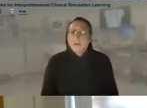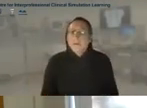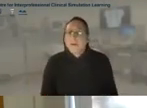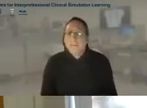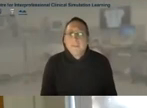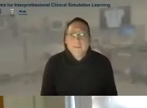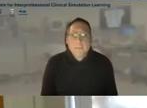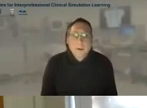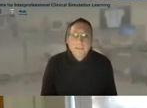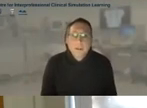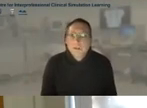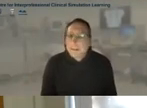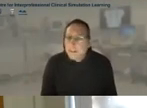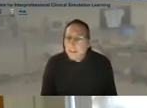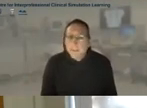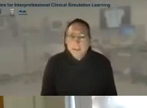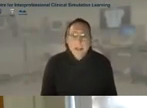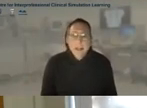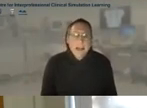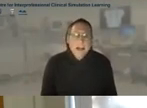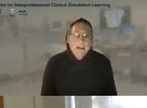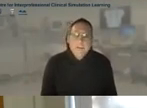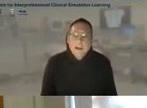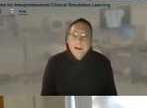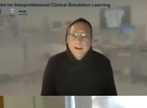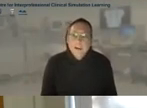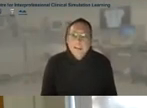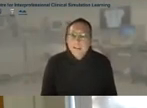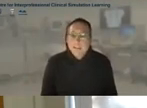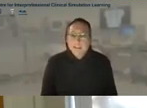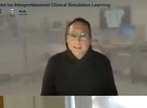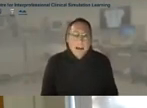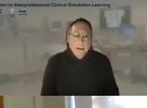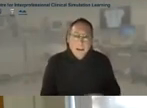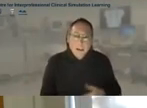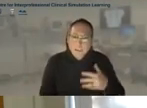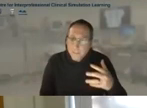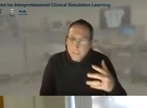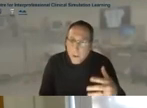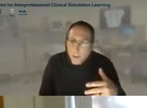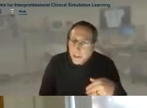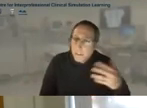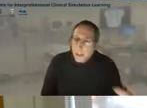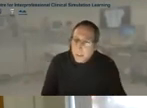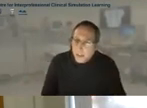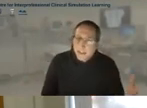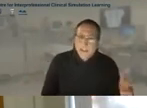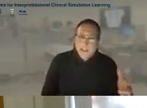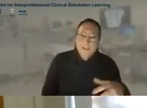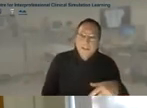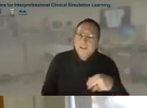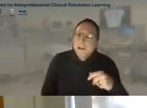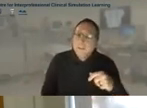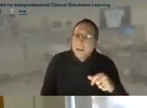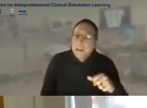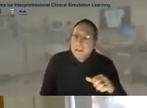with some possible COVID symptoms. From there, it transitions to that the swabs coming back positive and